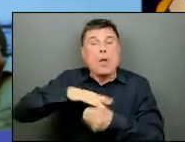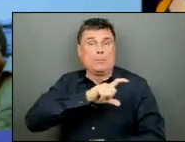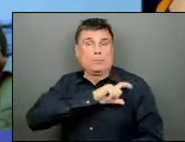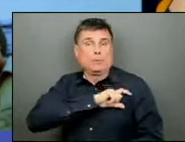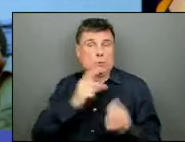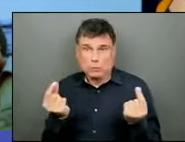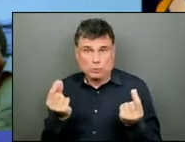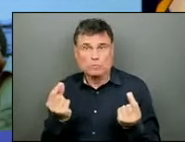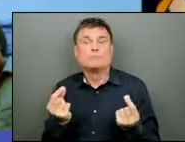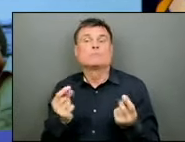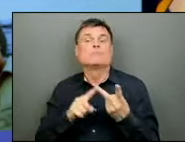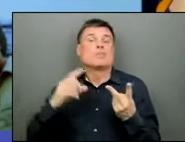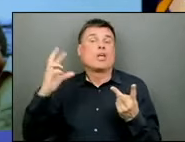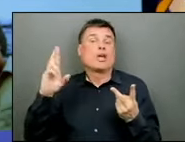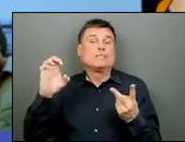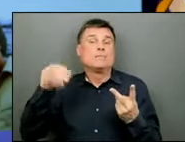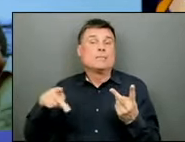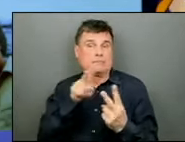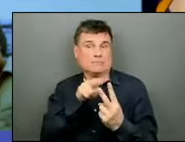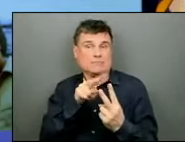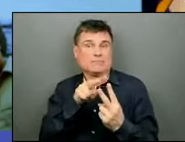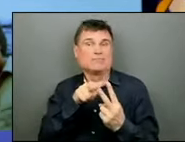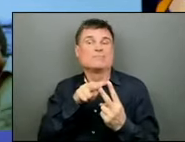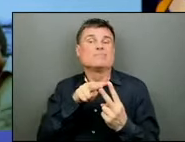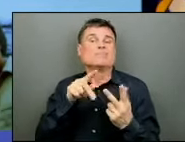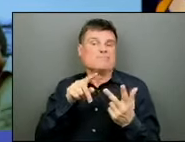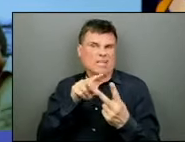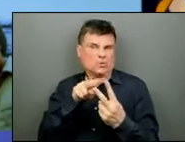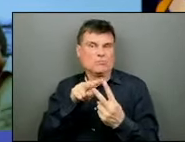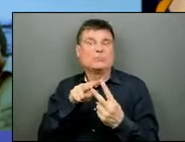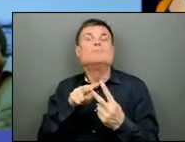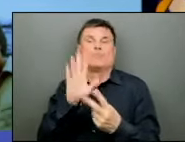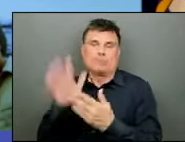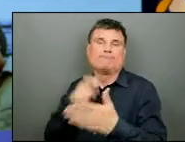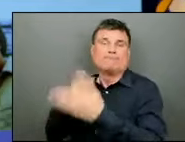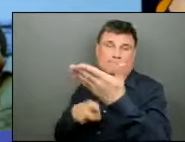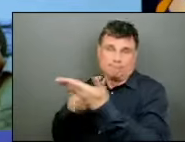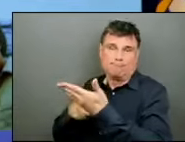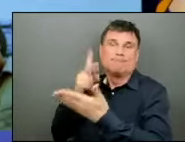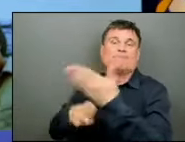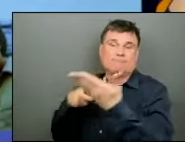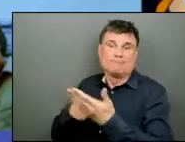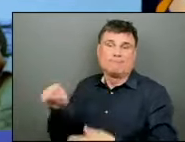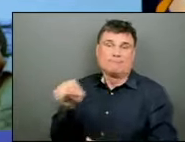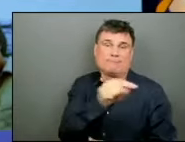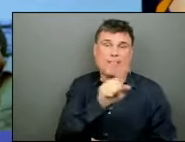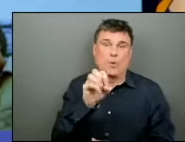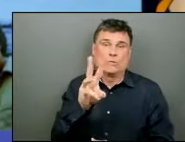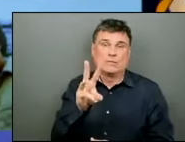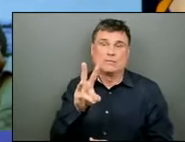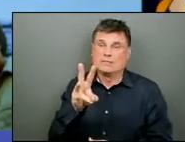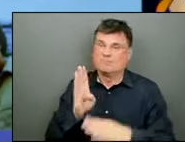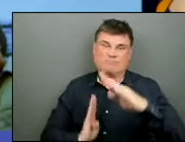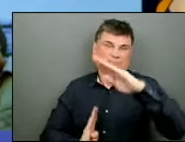safety, whether they be RCMP or municipal forces, have issued significant fines to those individuals, far in excess of what the cost of